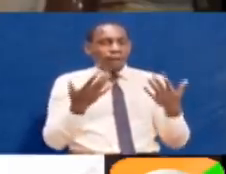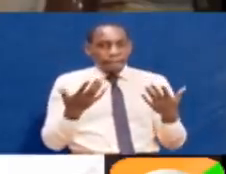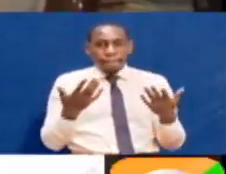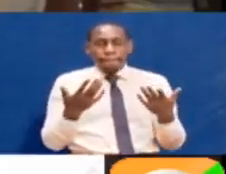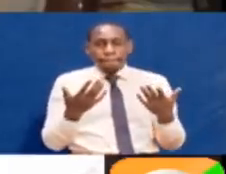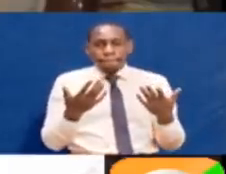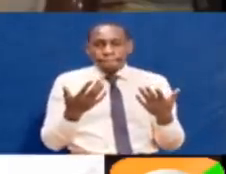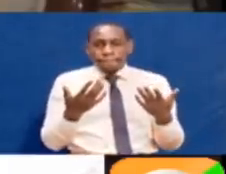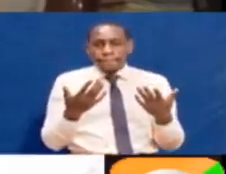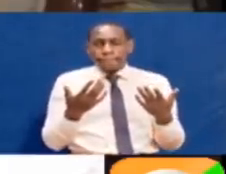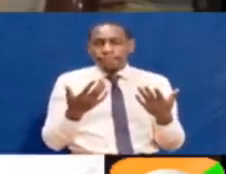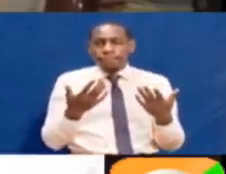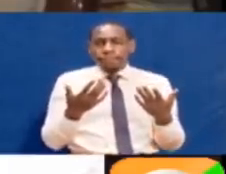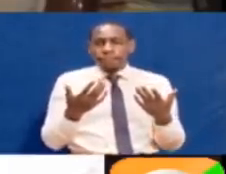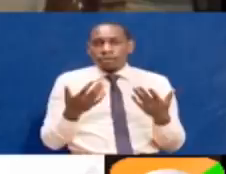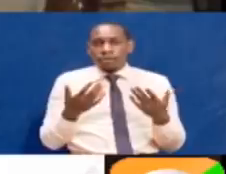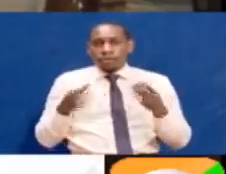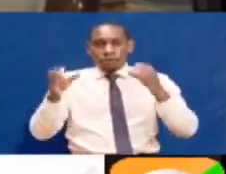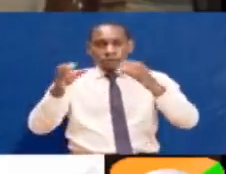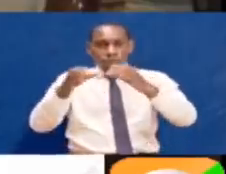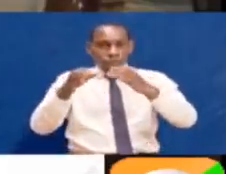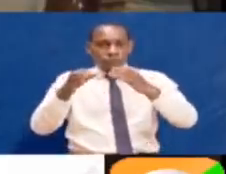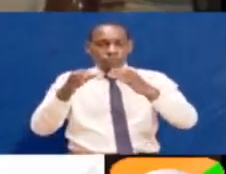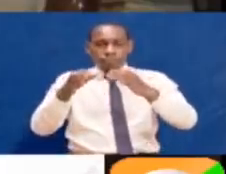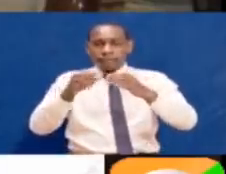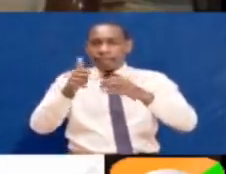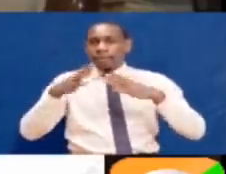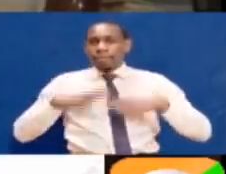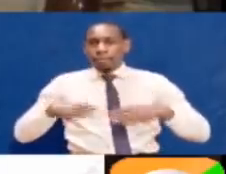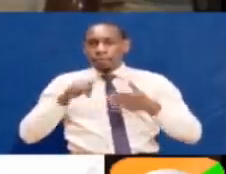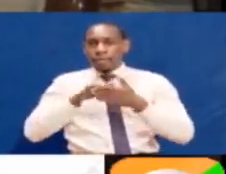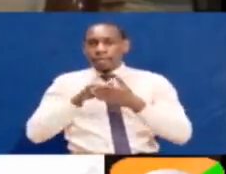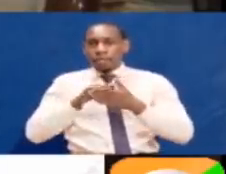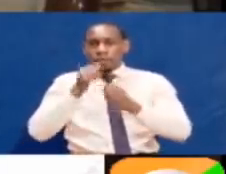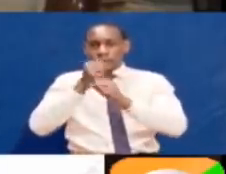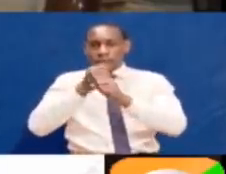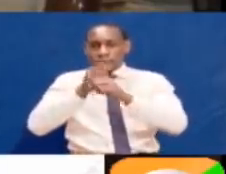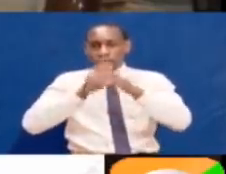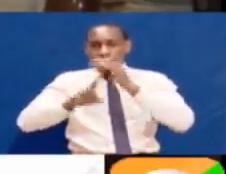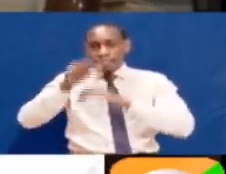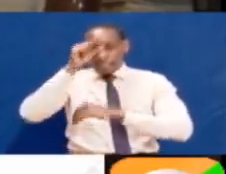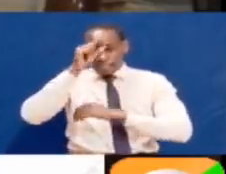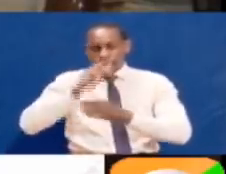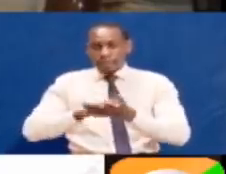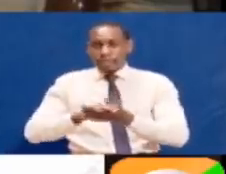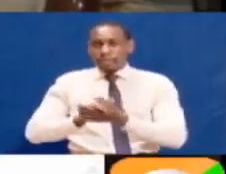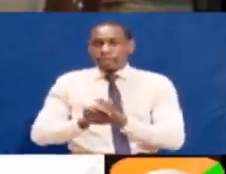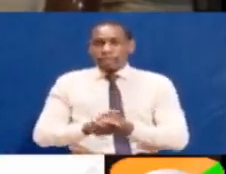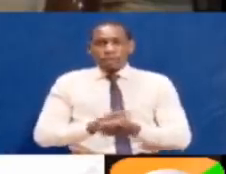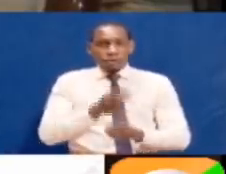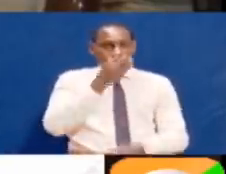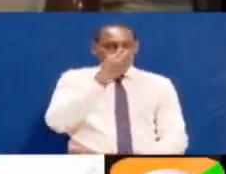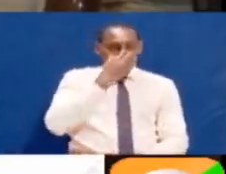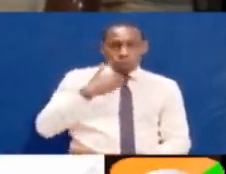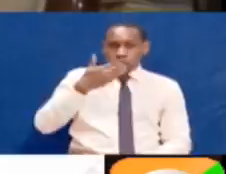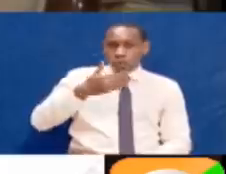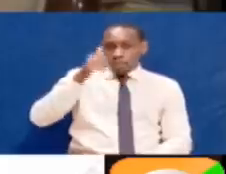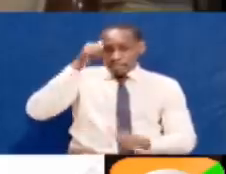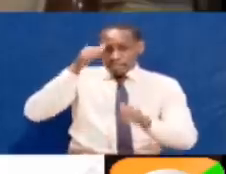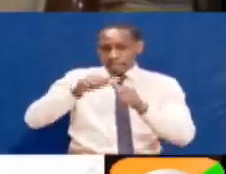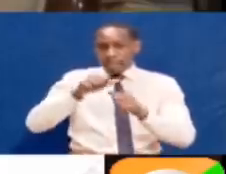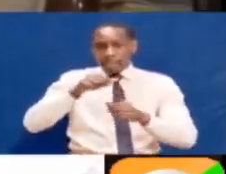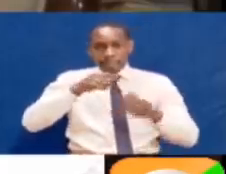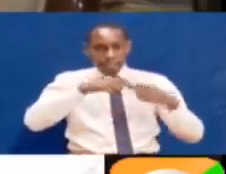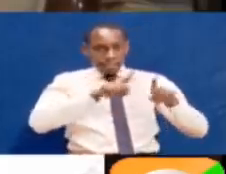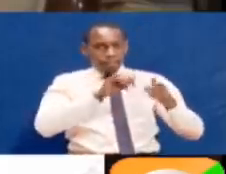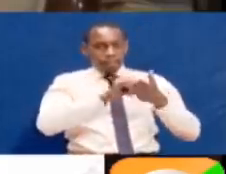within the party or some people serving within government, the president has always, the deputy president has always reminded